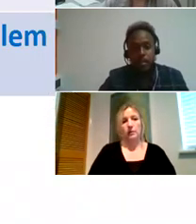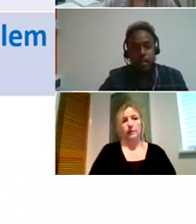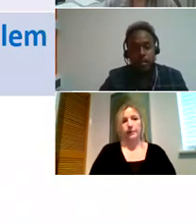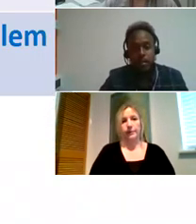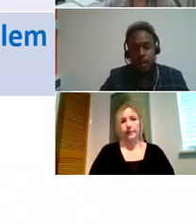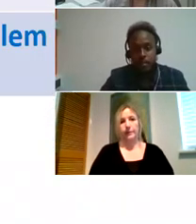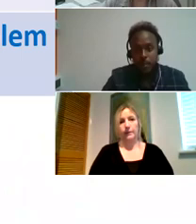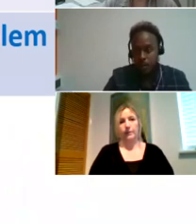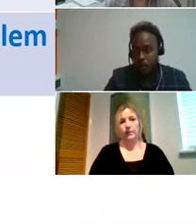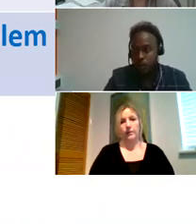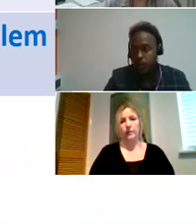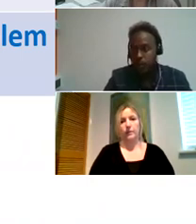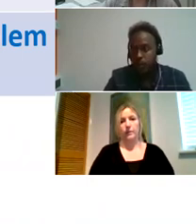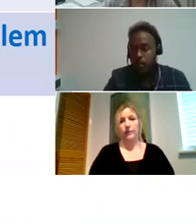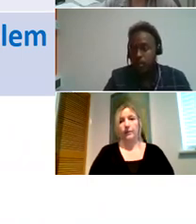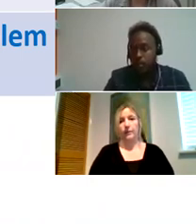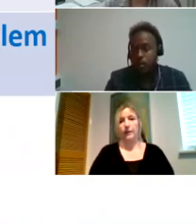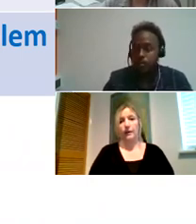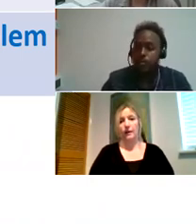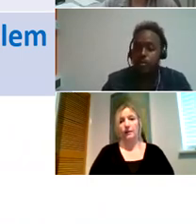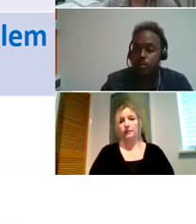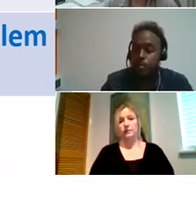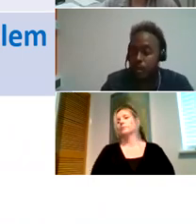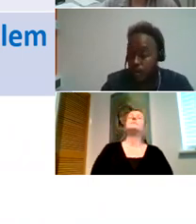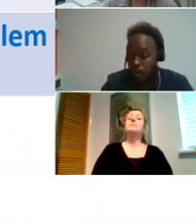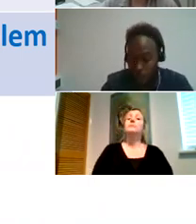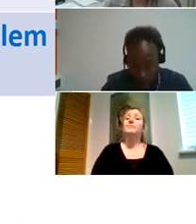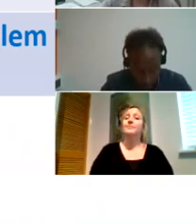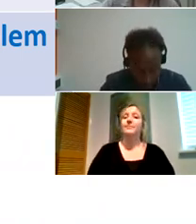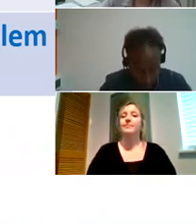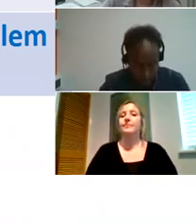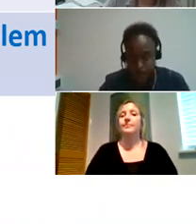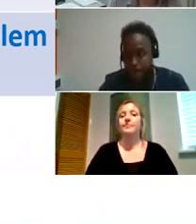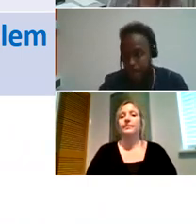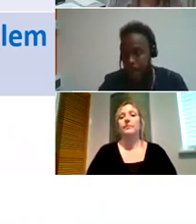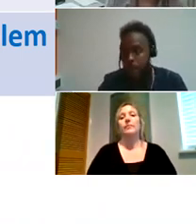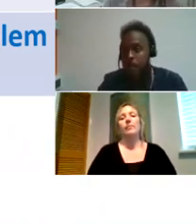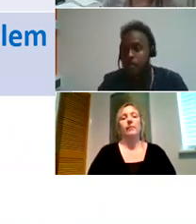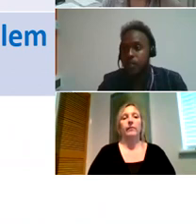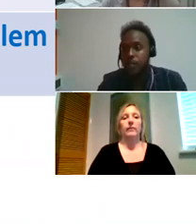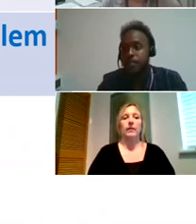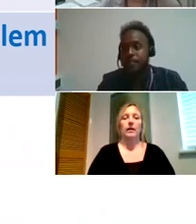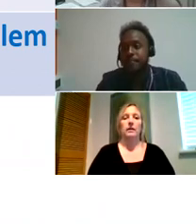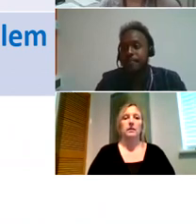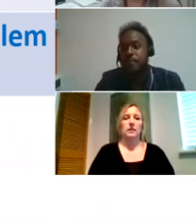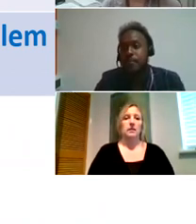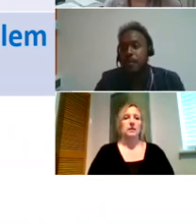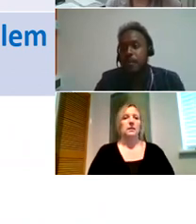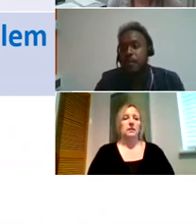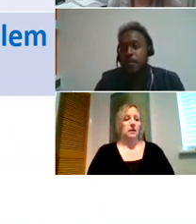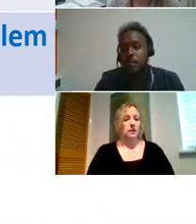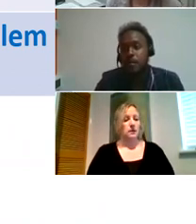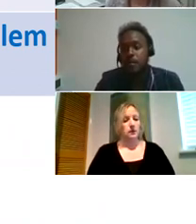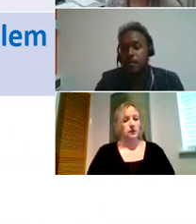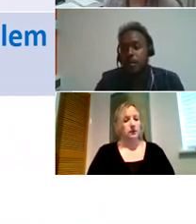And I'm now going to hand you over to my colleague, Kawal. Kawal, over to you. Thank